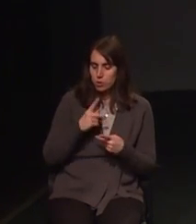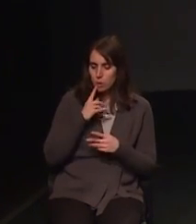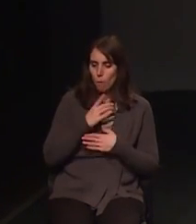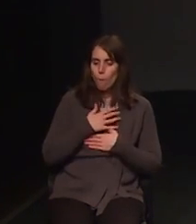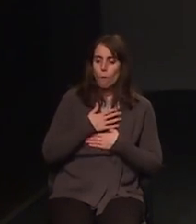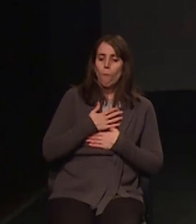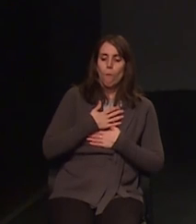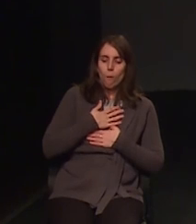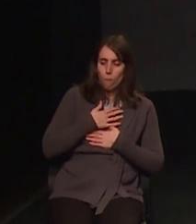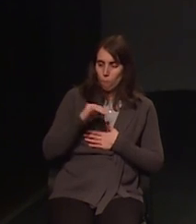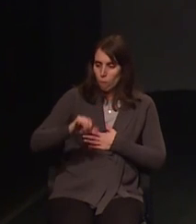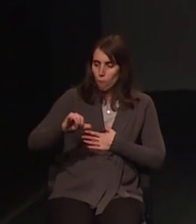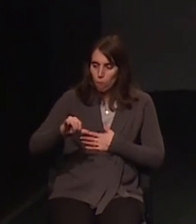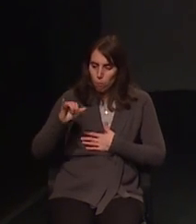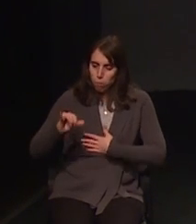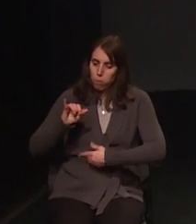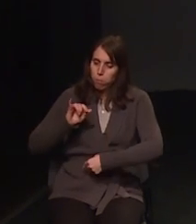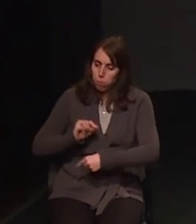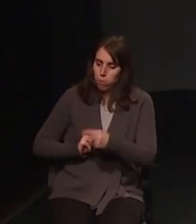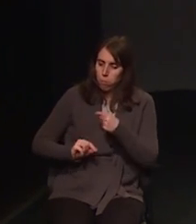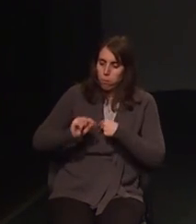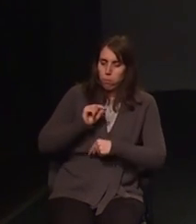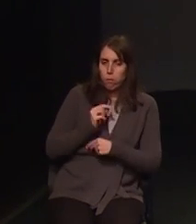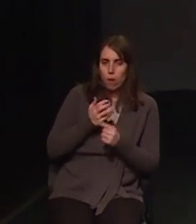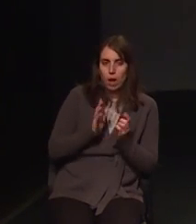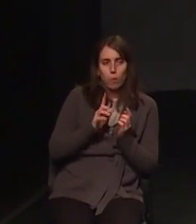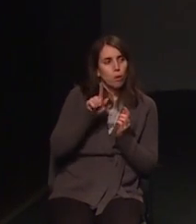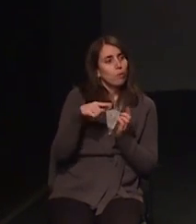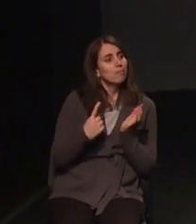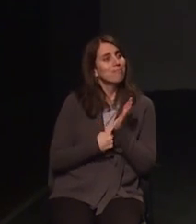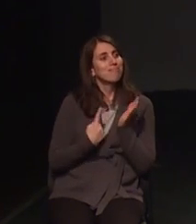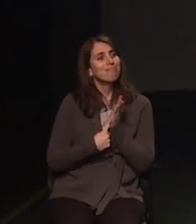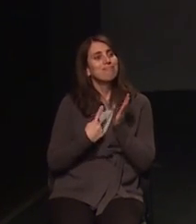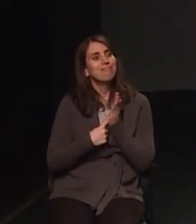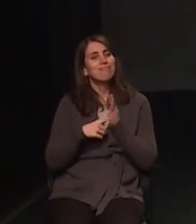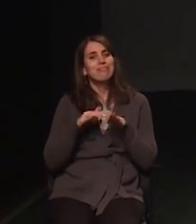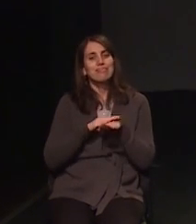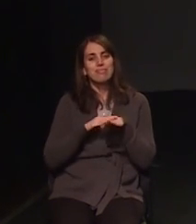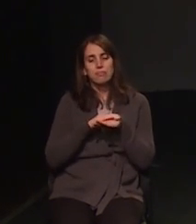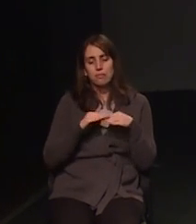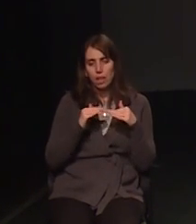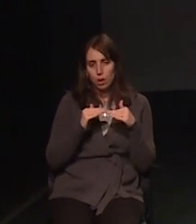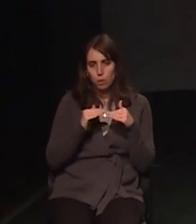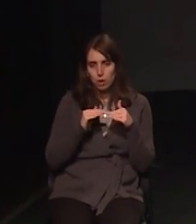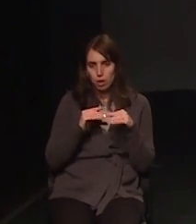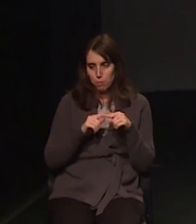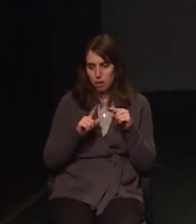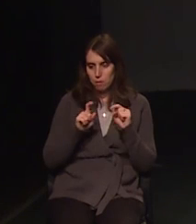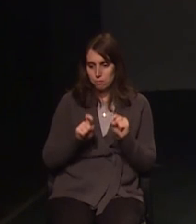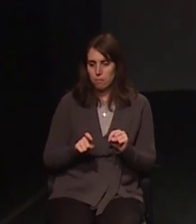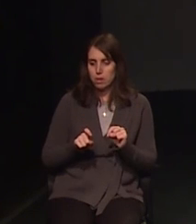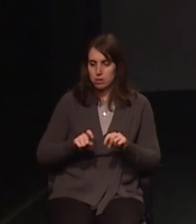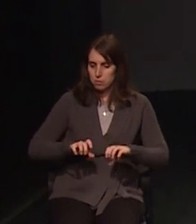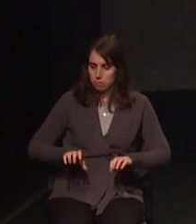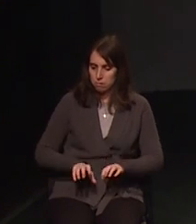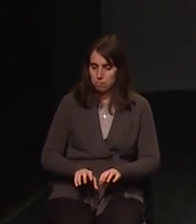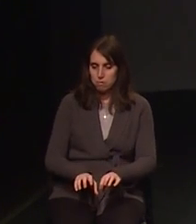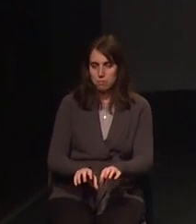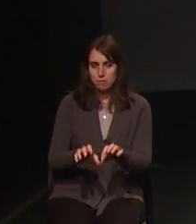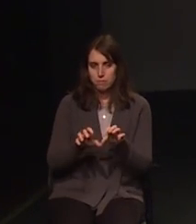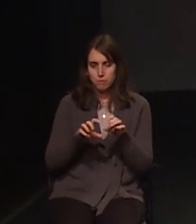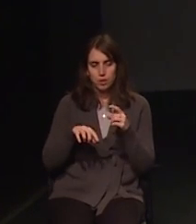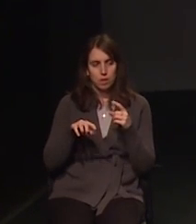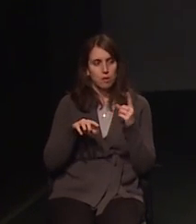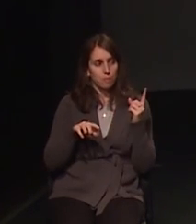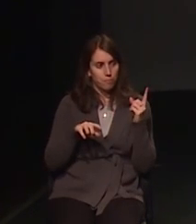little bit to make sure that we're not just talking about equity, but that we're practicing it and embodying it. I think when we talk about diversity, I'll just touch the other